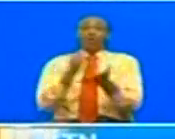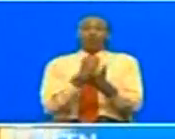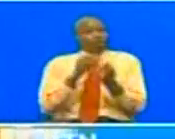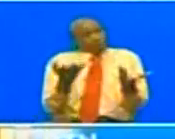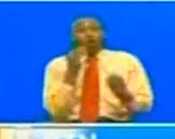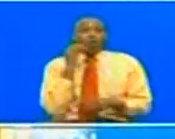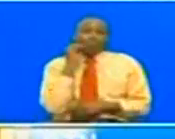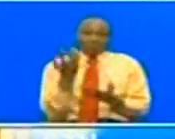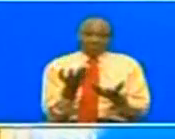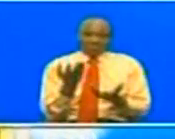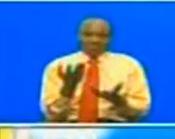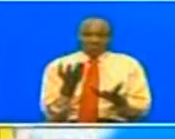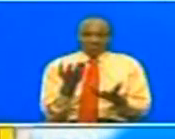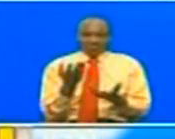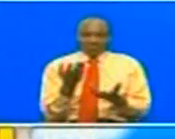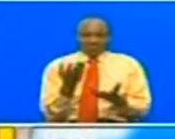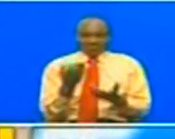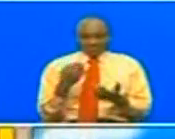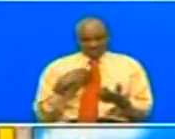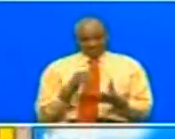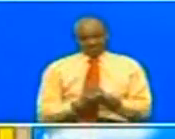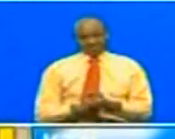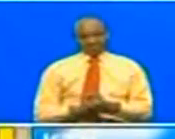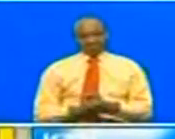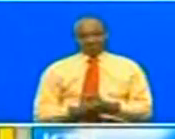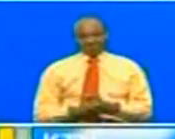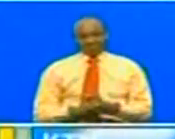home. Charles Gitonga for The Adventurer.